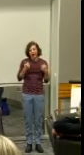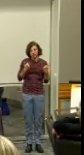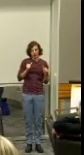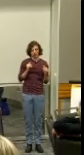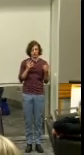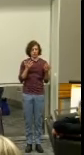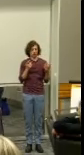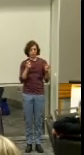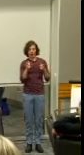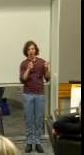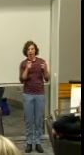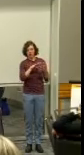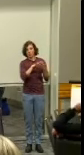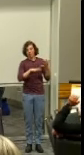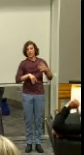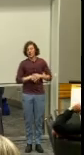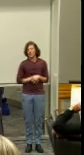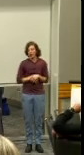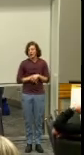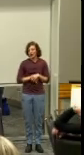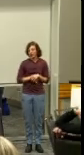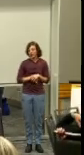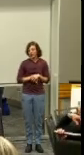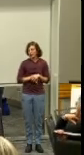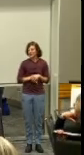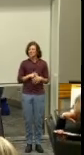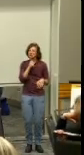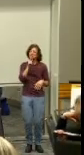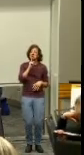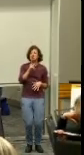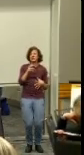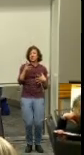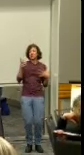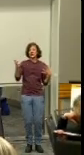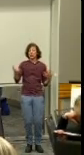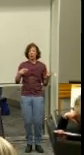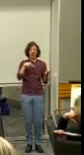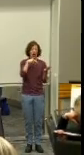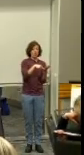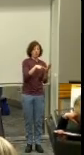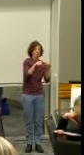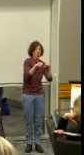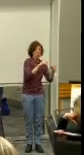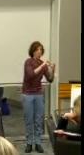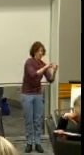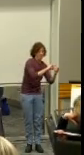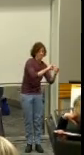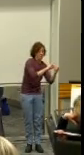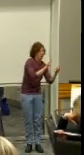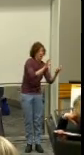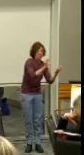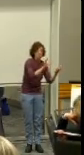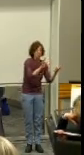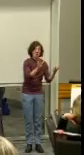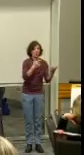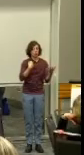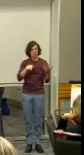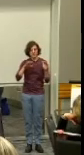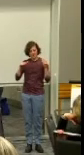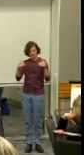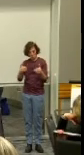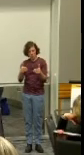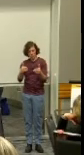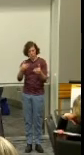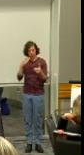that. And so that's sort of, so it's not really been that affordability piece. We're trying to do it so it's for